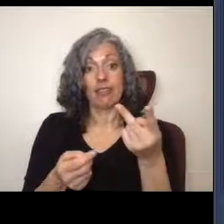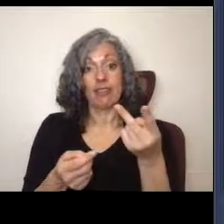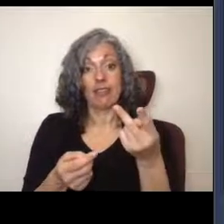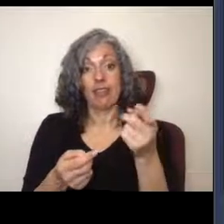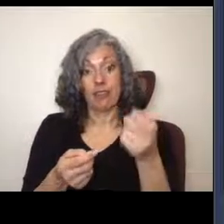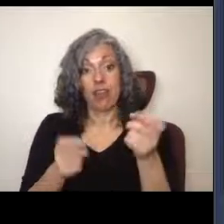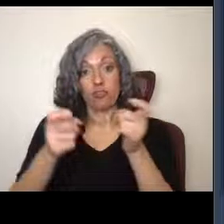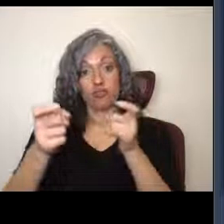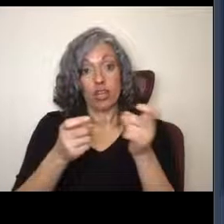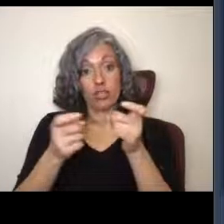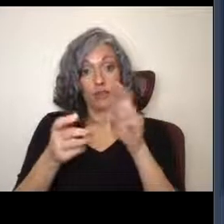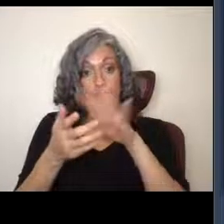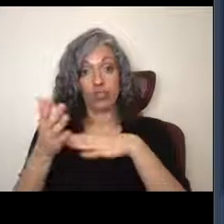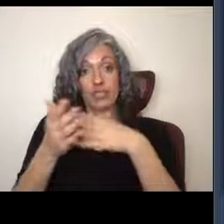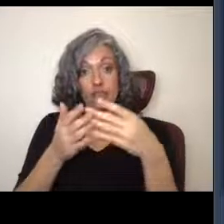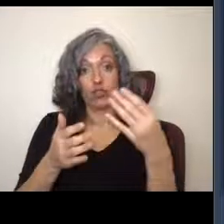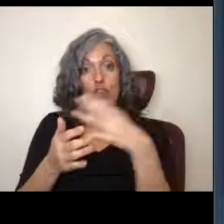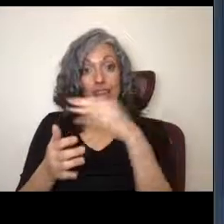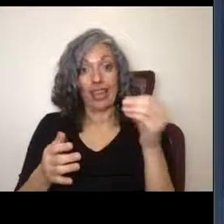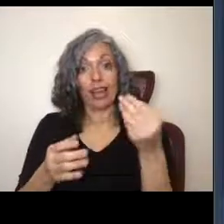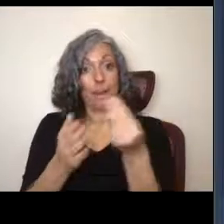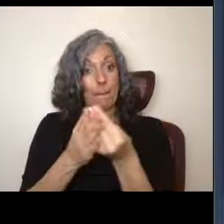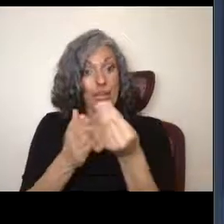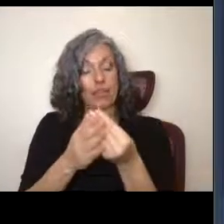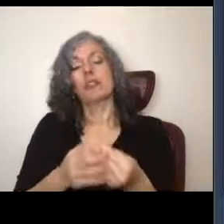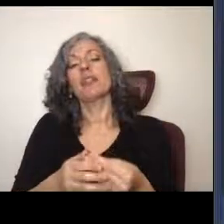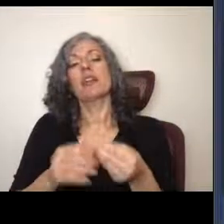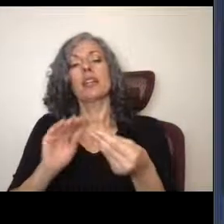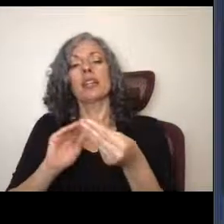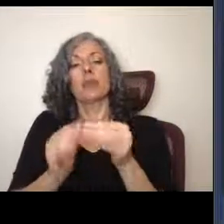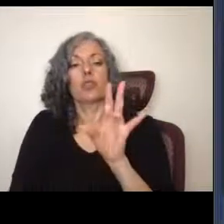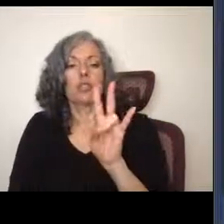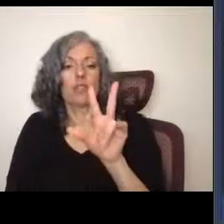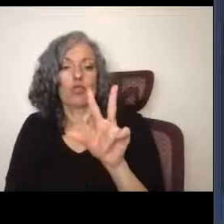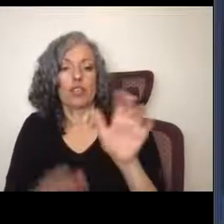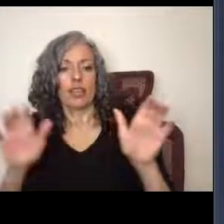schedule. Item 73 is an action item